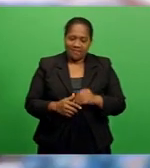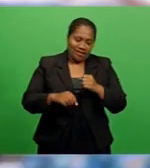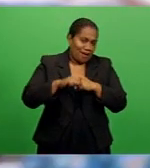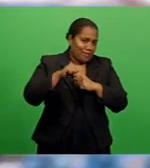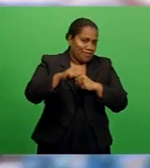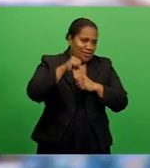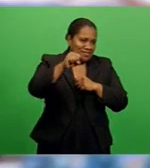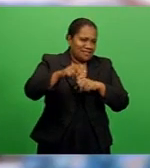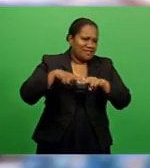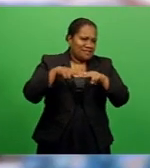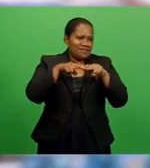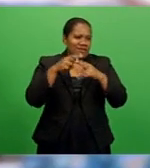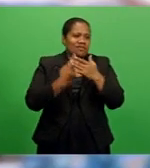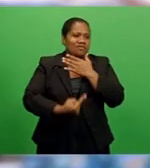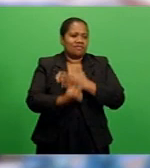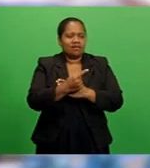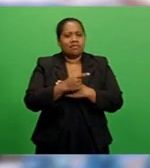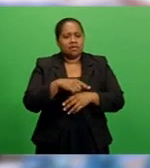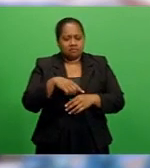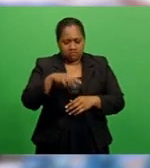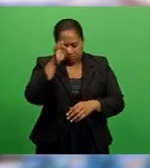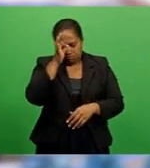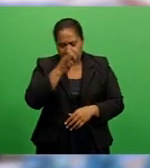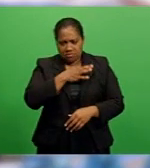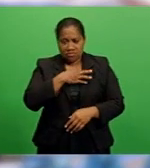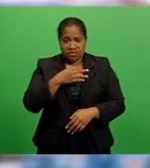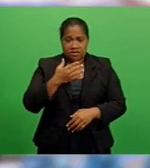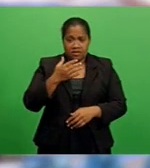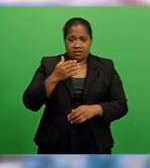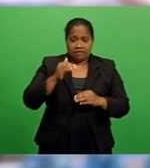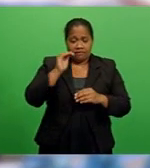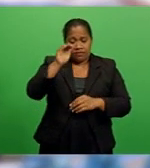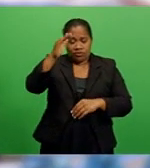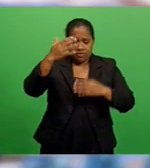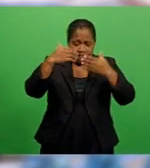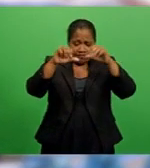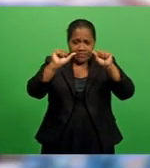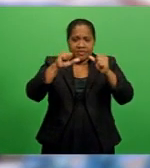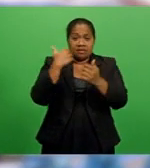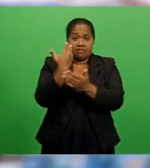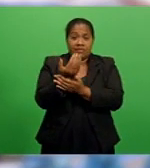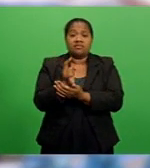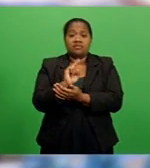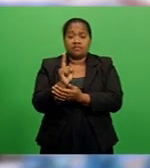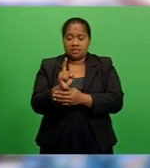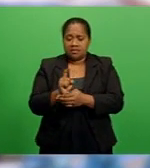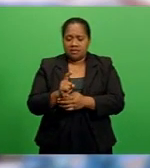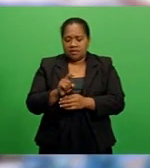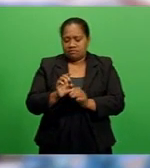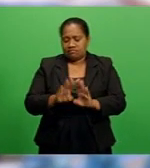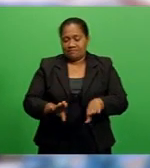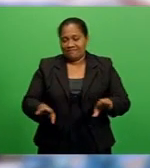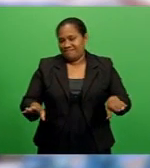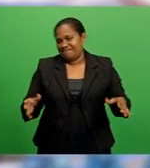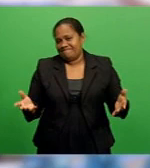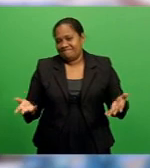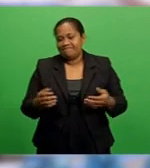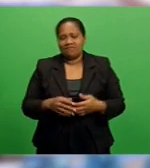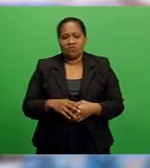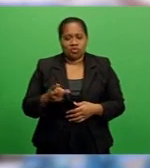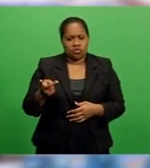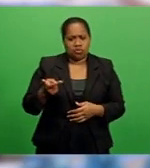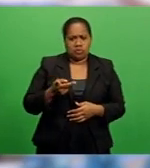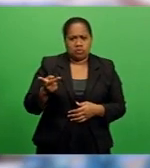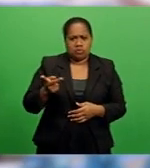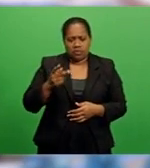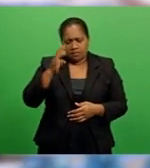Fiji strongly believes the future success of the sport in Fiji lies with our children. And for a sport that demands both mental and